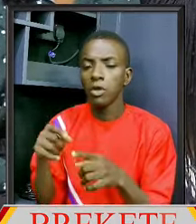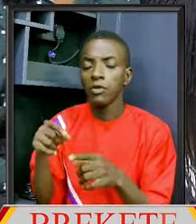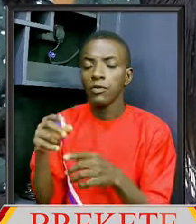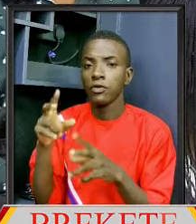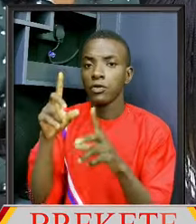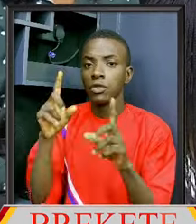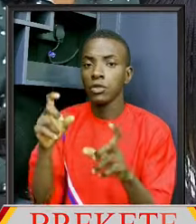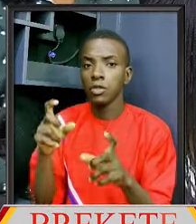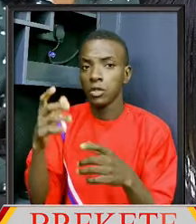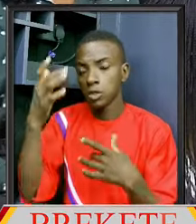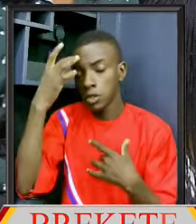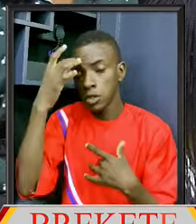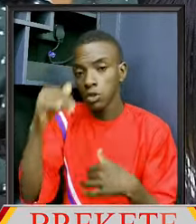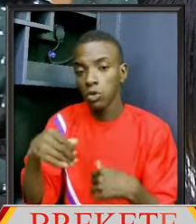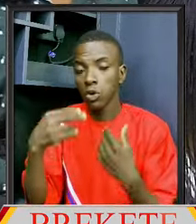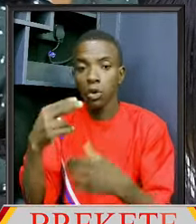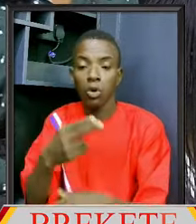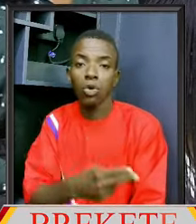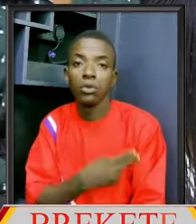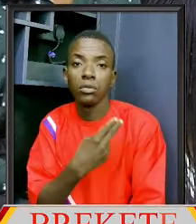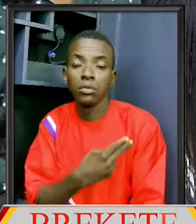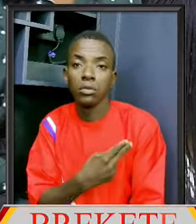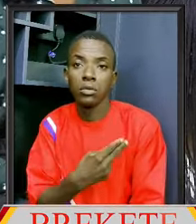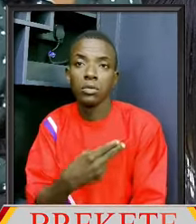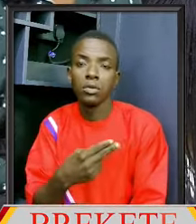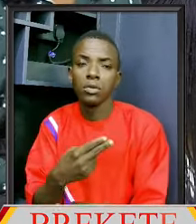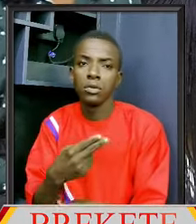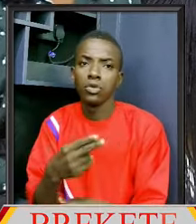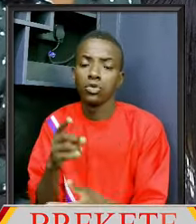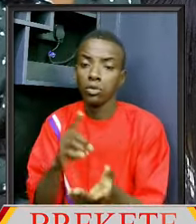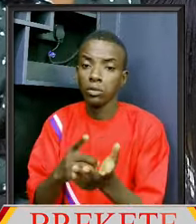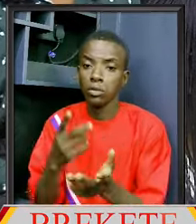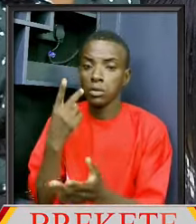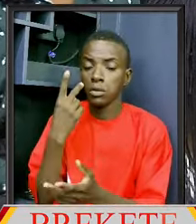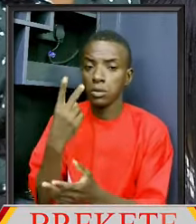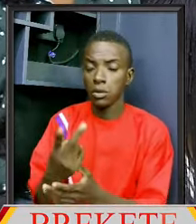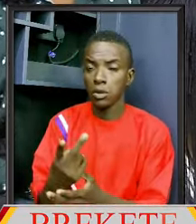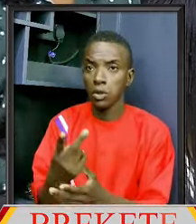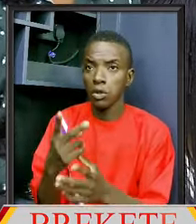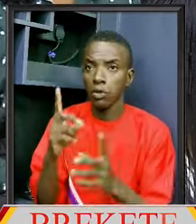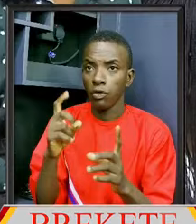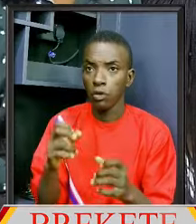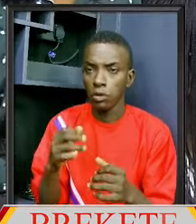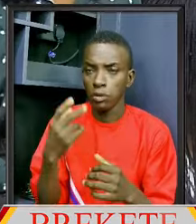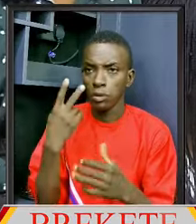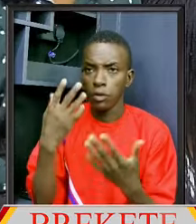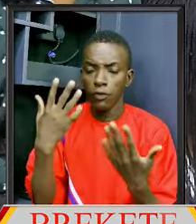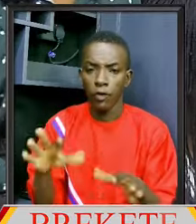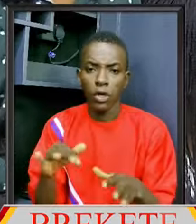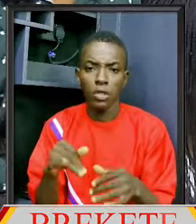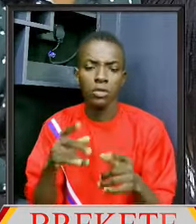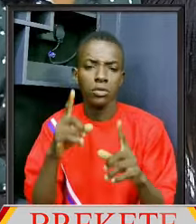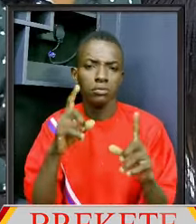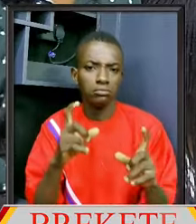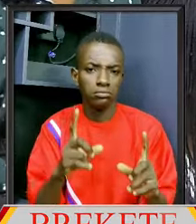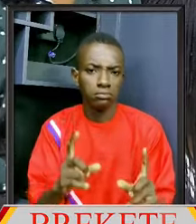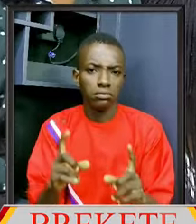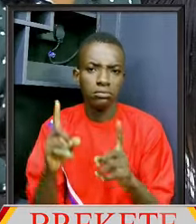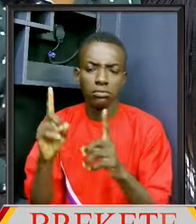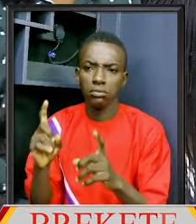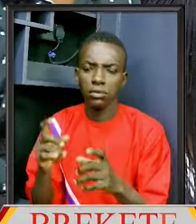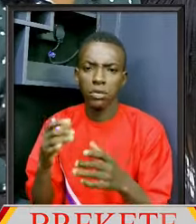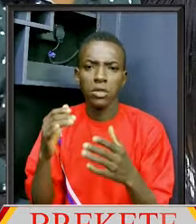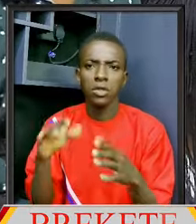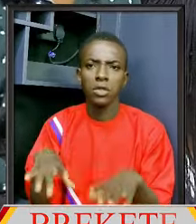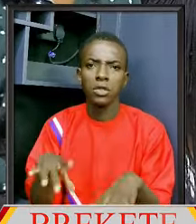sick, they carry you go hospital. Yeah, and doctor go see you. When he see you finish, he go say, may they do this test. May they do this test.